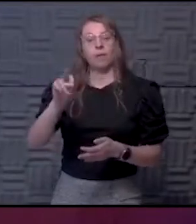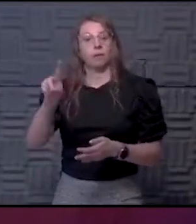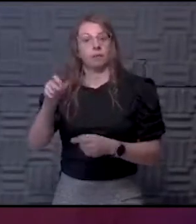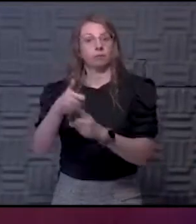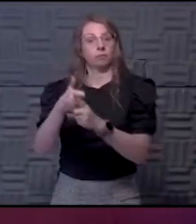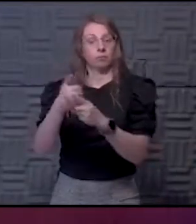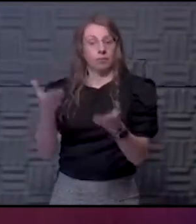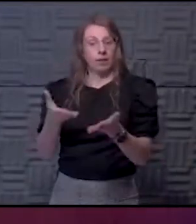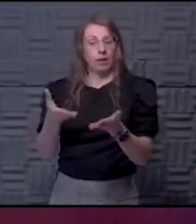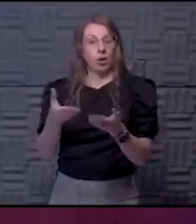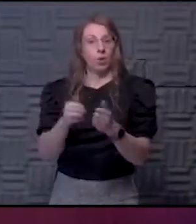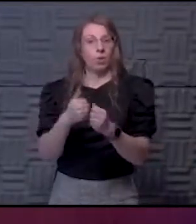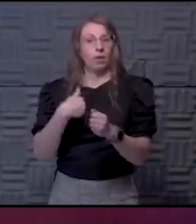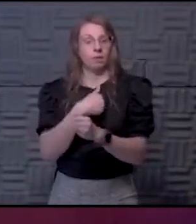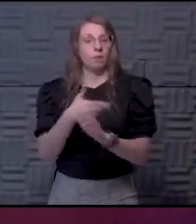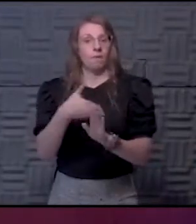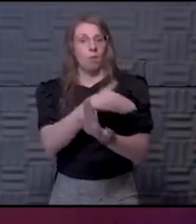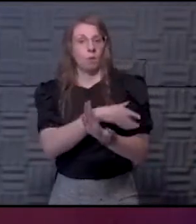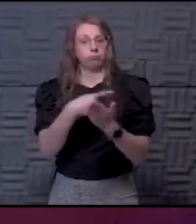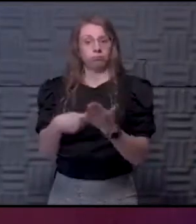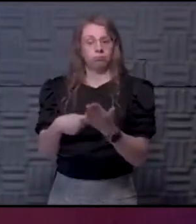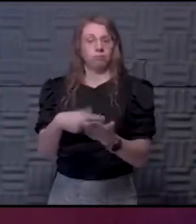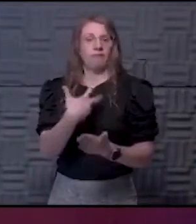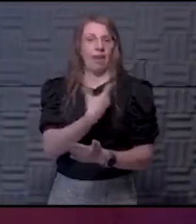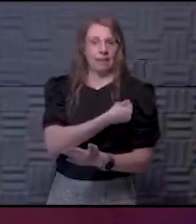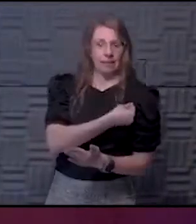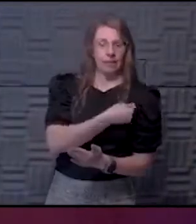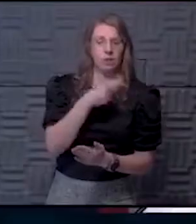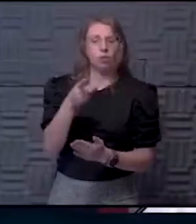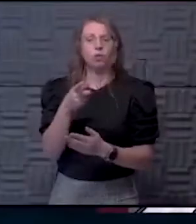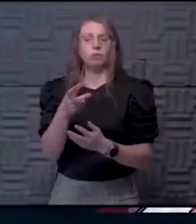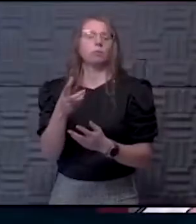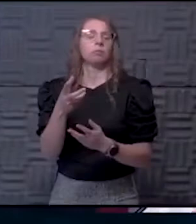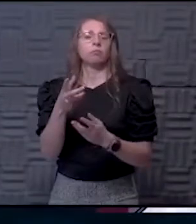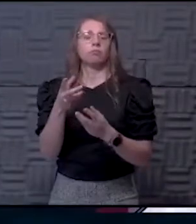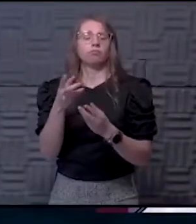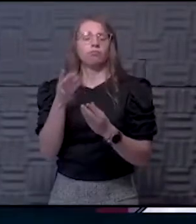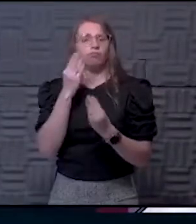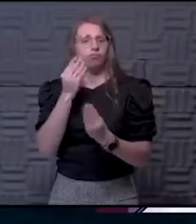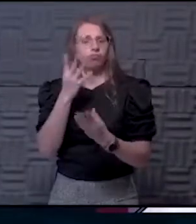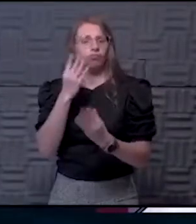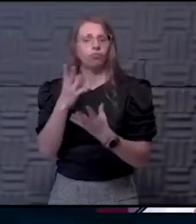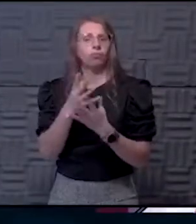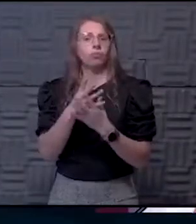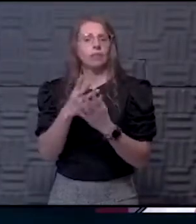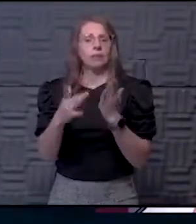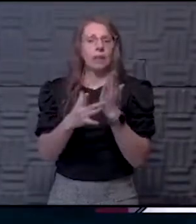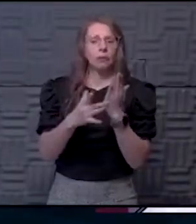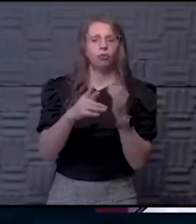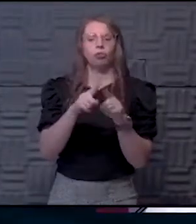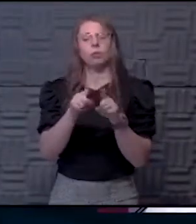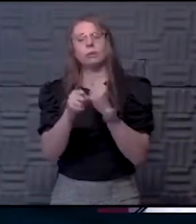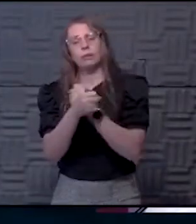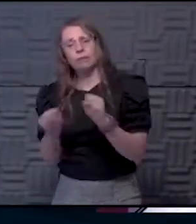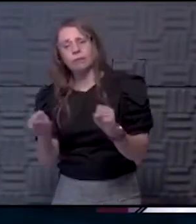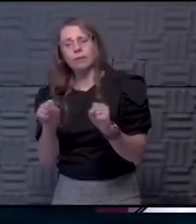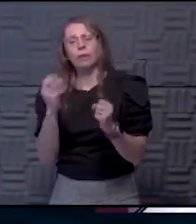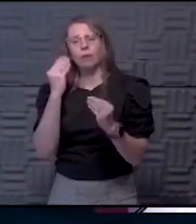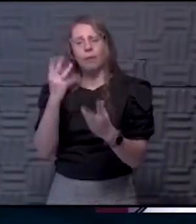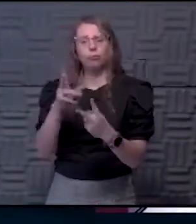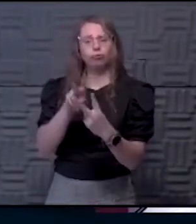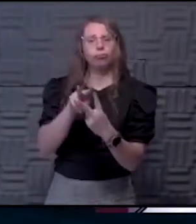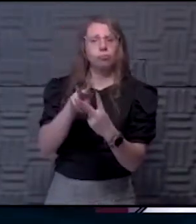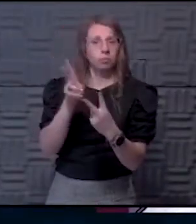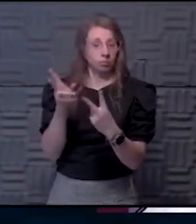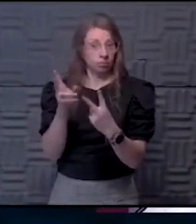been here with us before talking about vaccines, you shared a lot of information, just technical information and safety information. Is